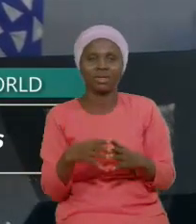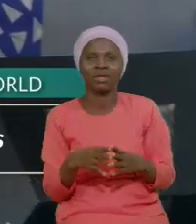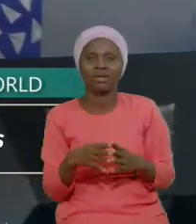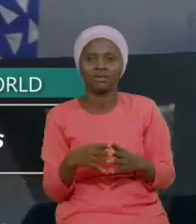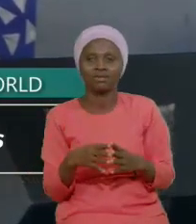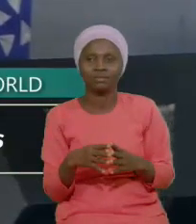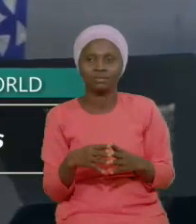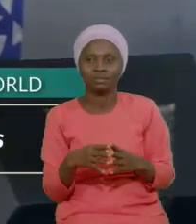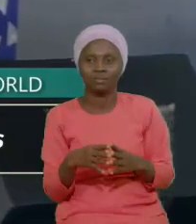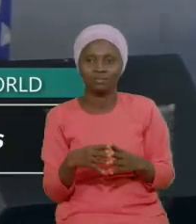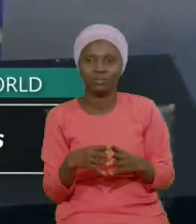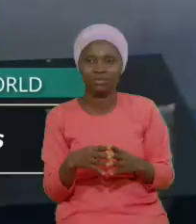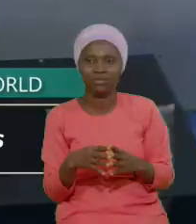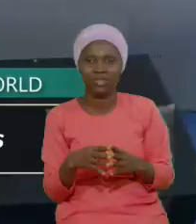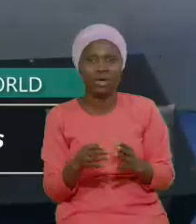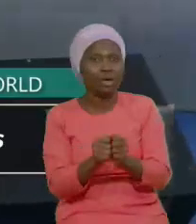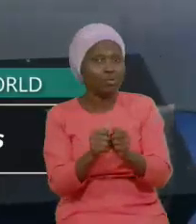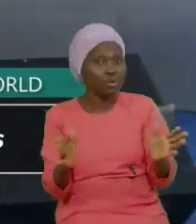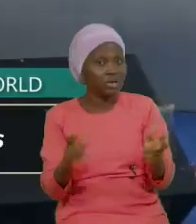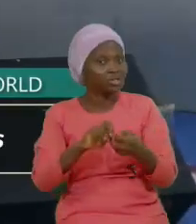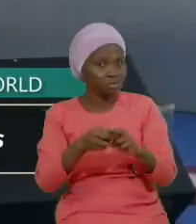Without problems, there'll be no solution.